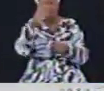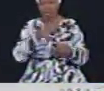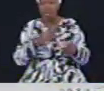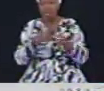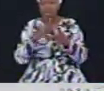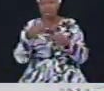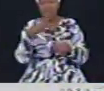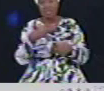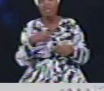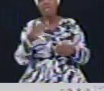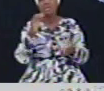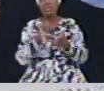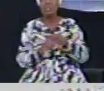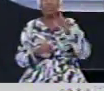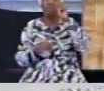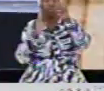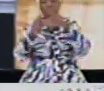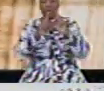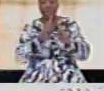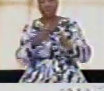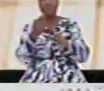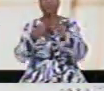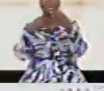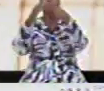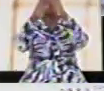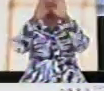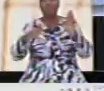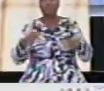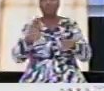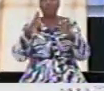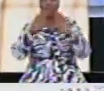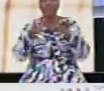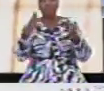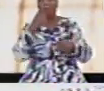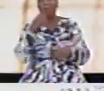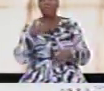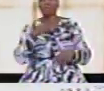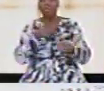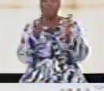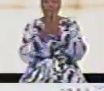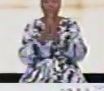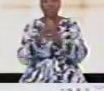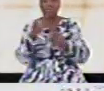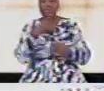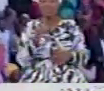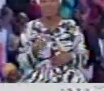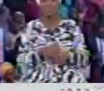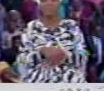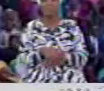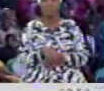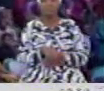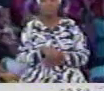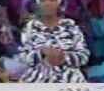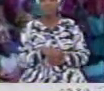he says, he will answer from heaven. Open your mouth and talk to the Lord in prayer.